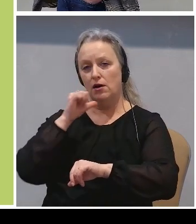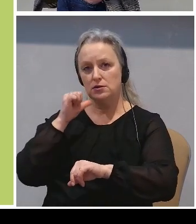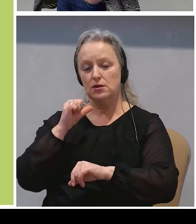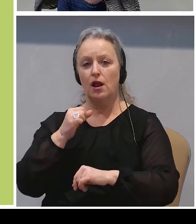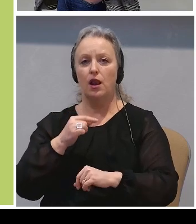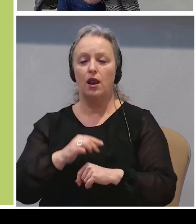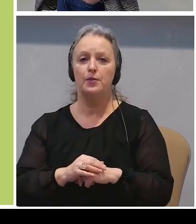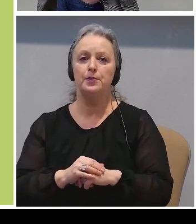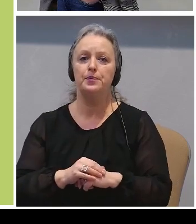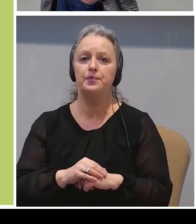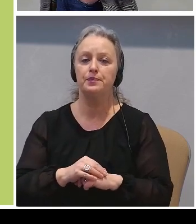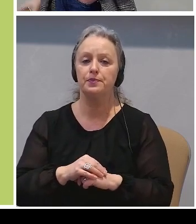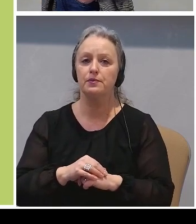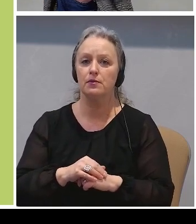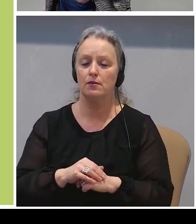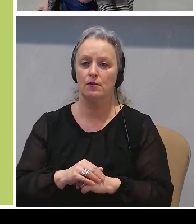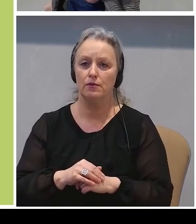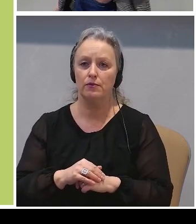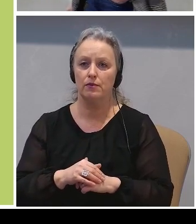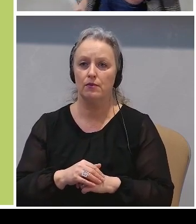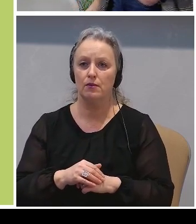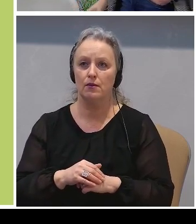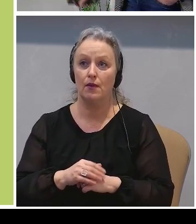Association of Pharma Industry in Europe.